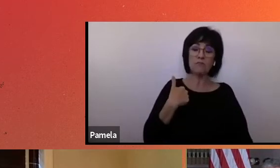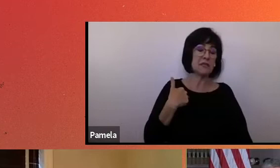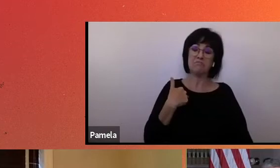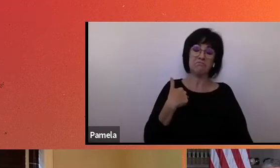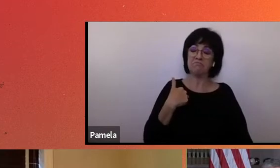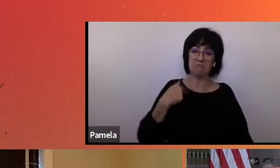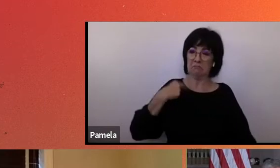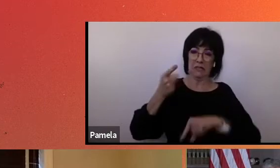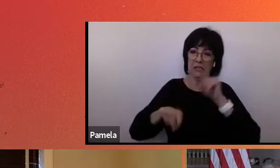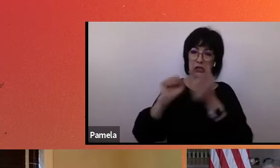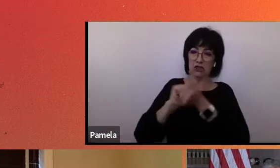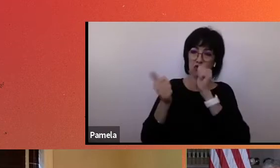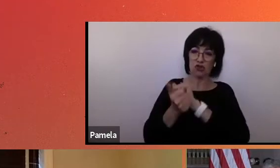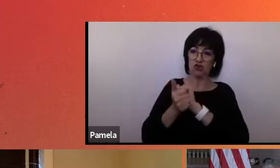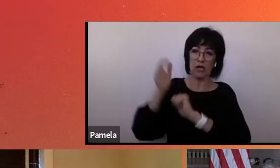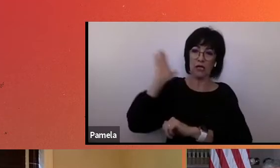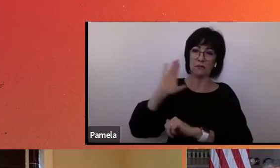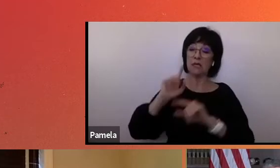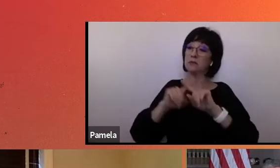future.